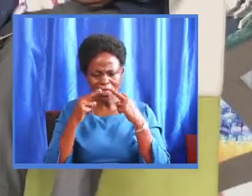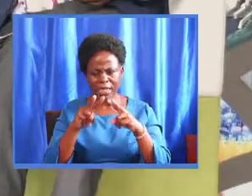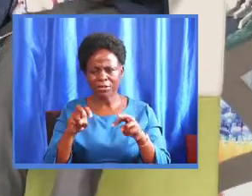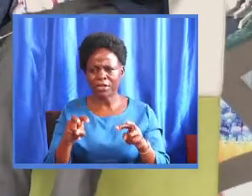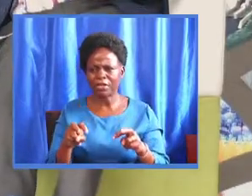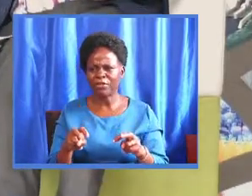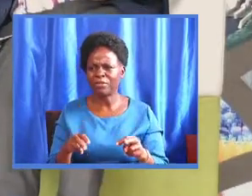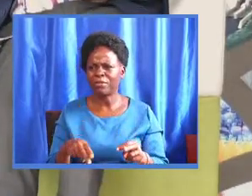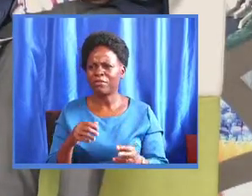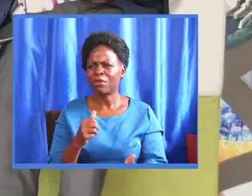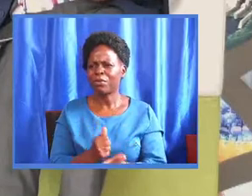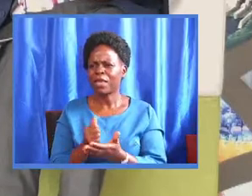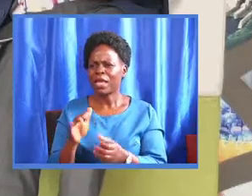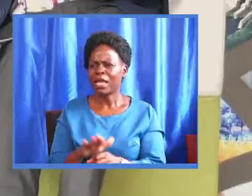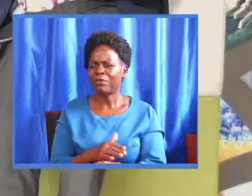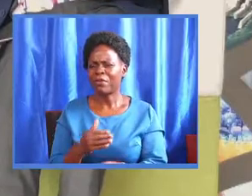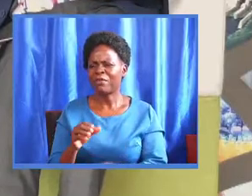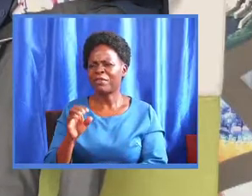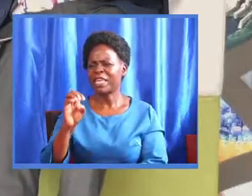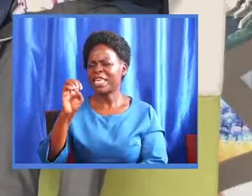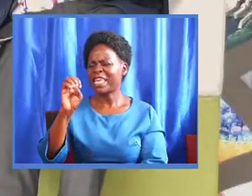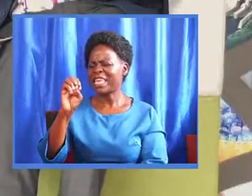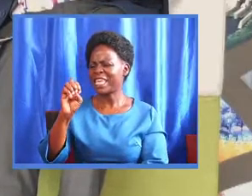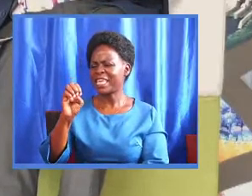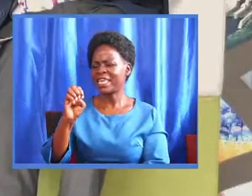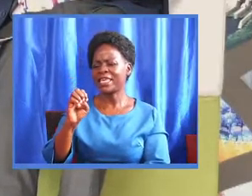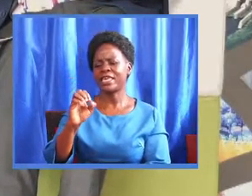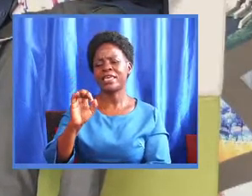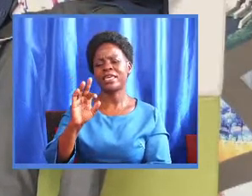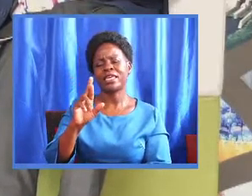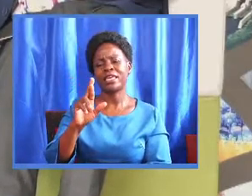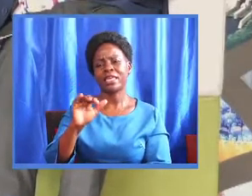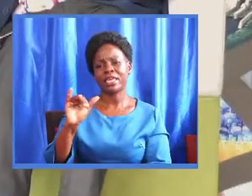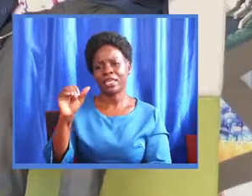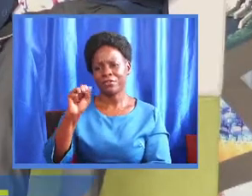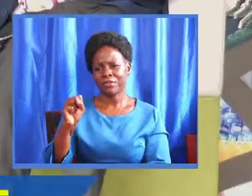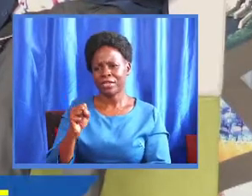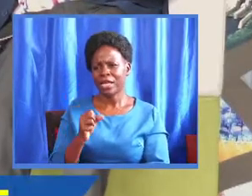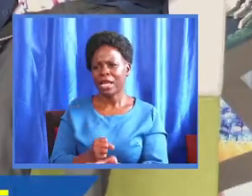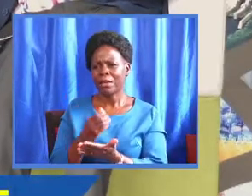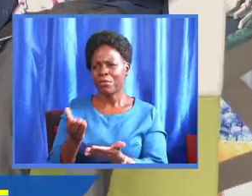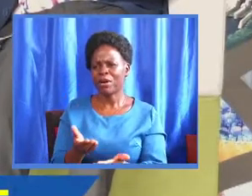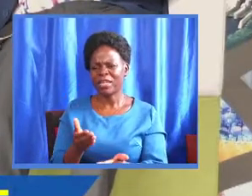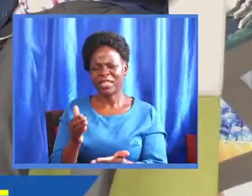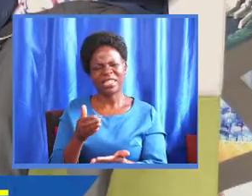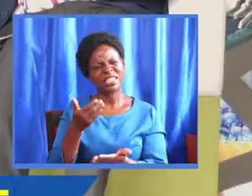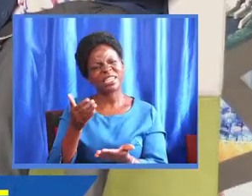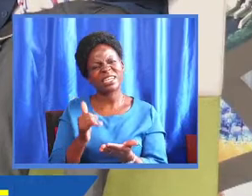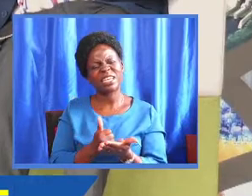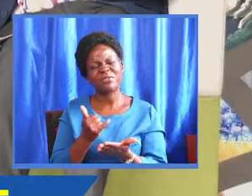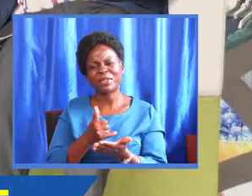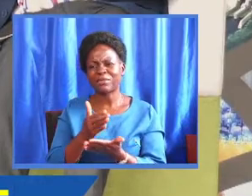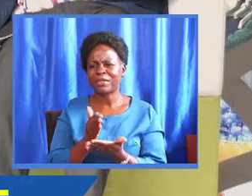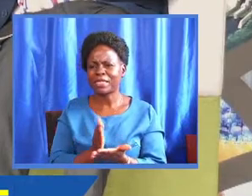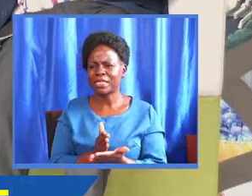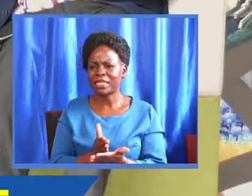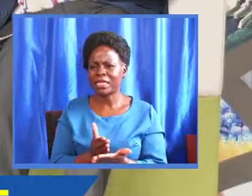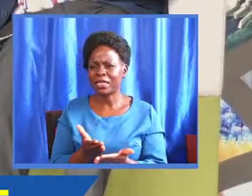has it been helpful in the real estate sector? In the real estate, in the last 1 year or so?